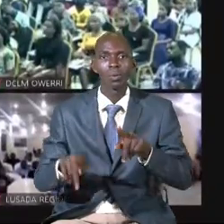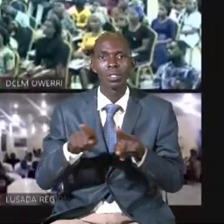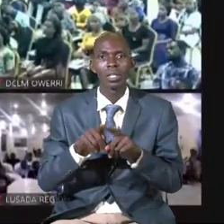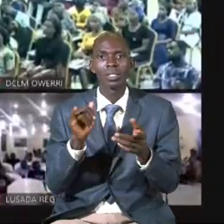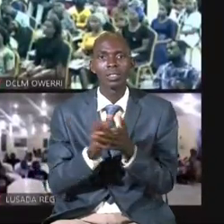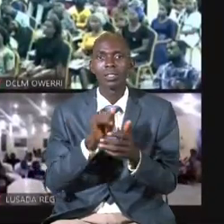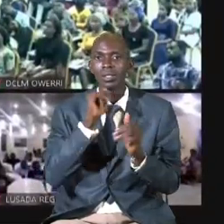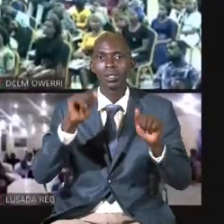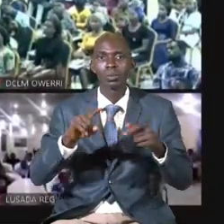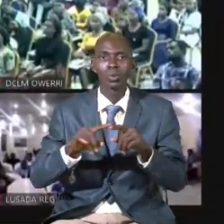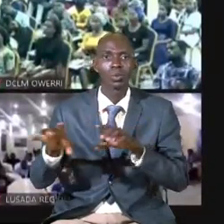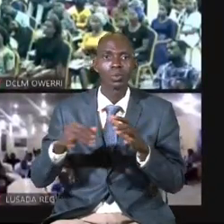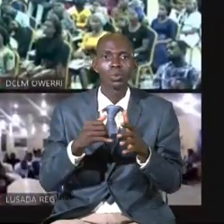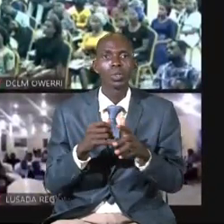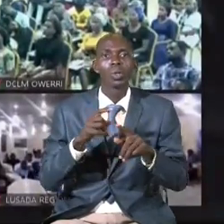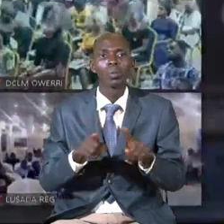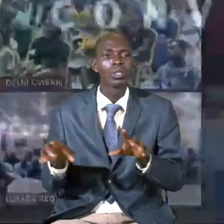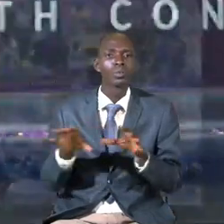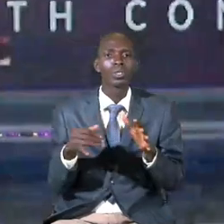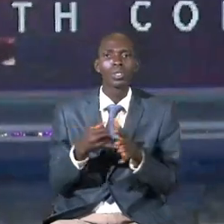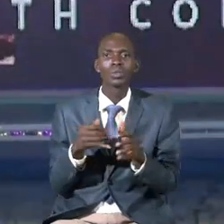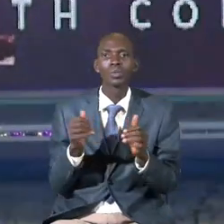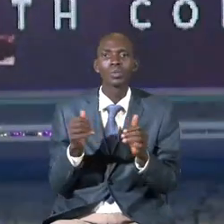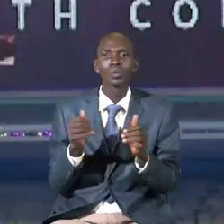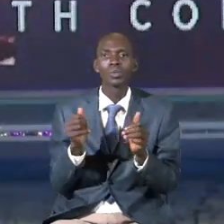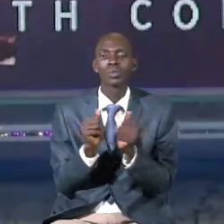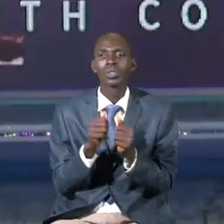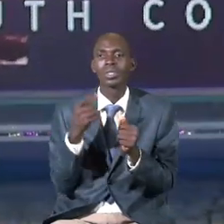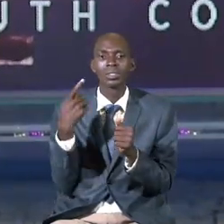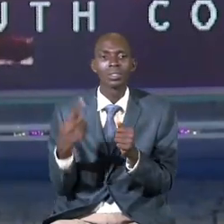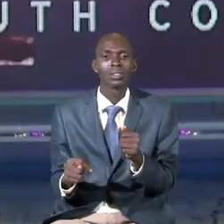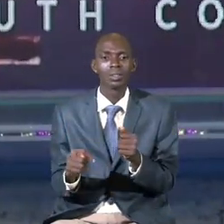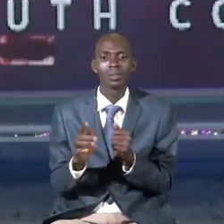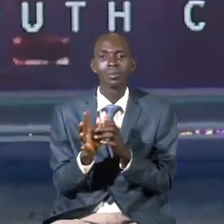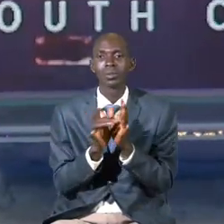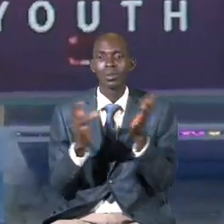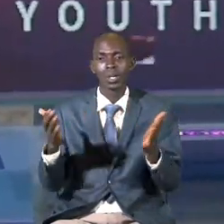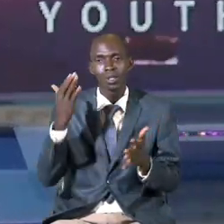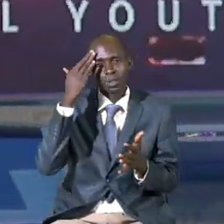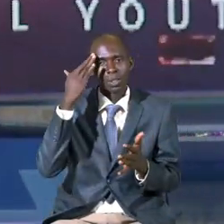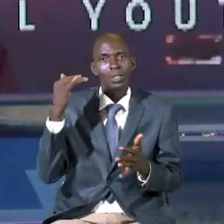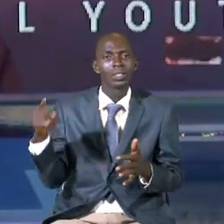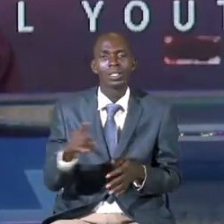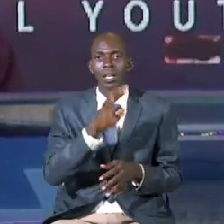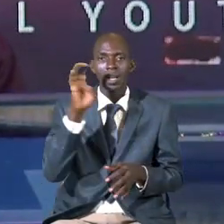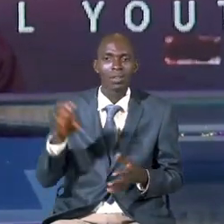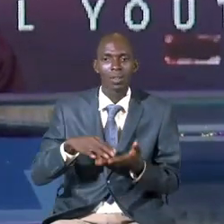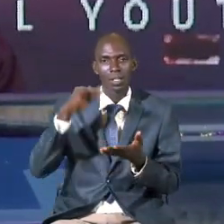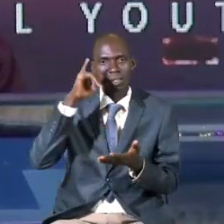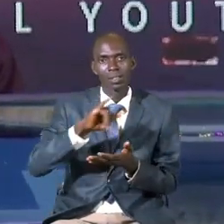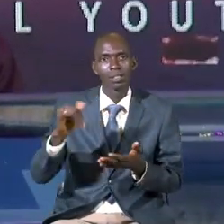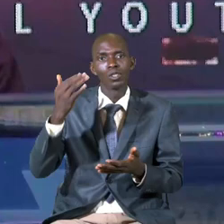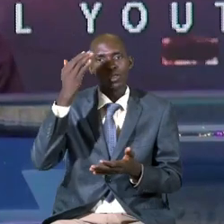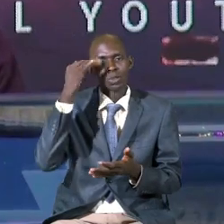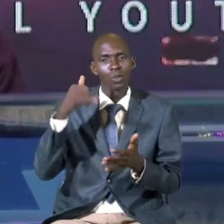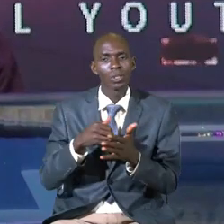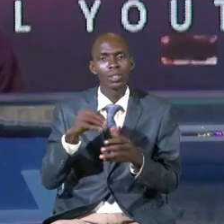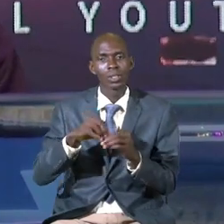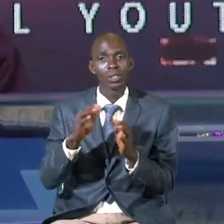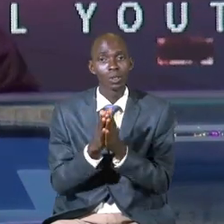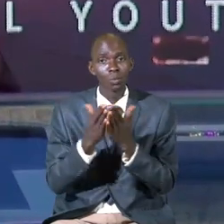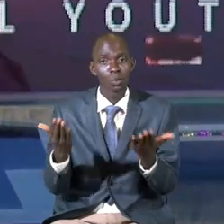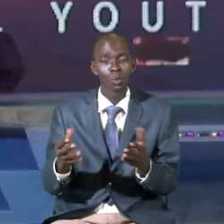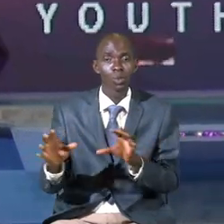it with a scriptural knowledge they are ever learning they know each in the book they know it on paper they